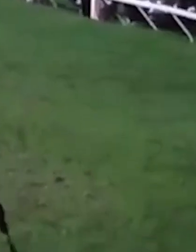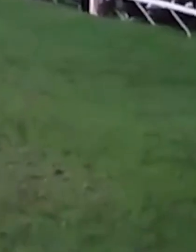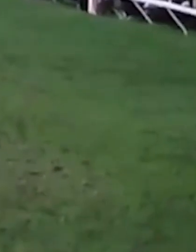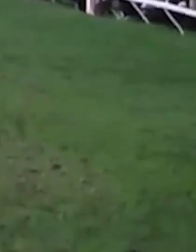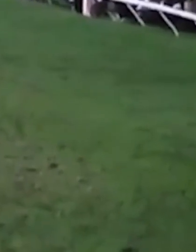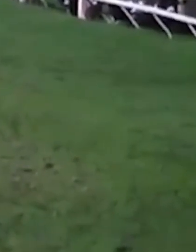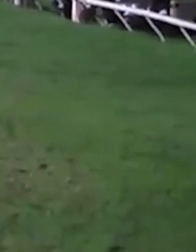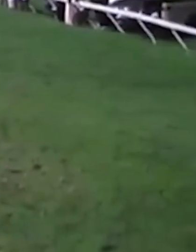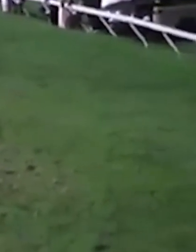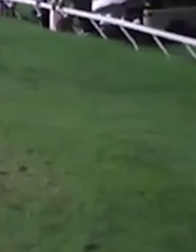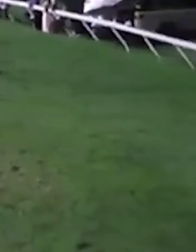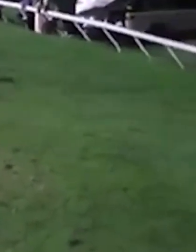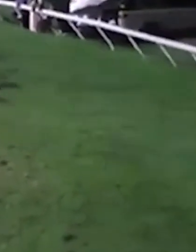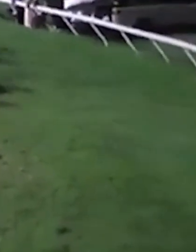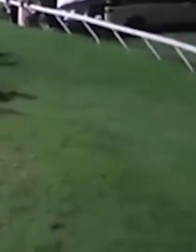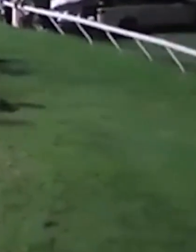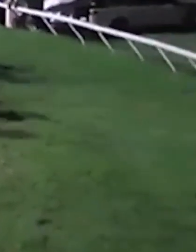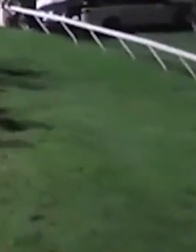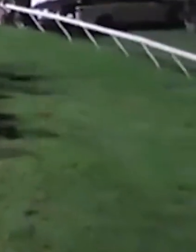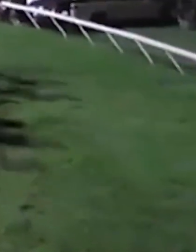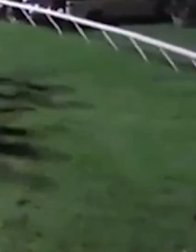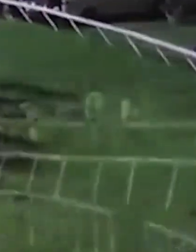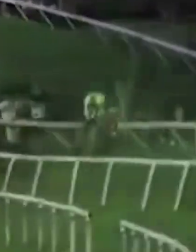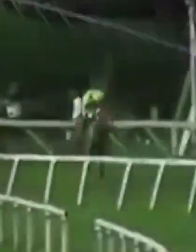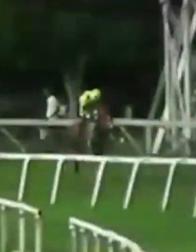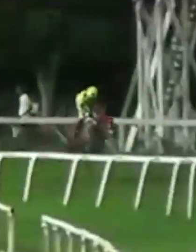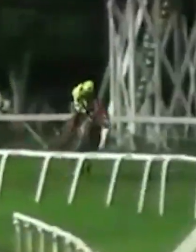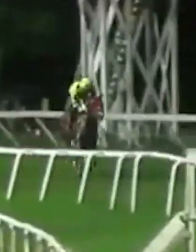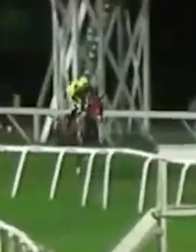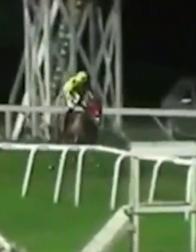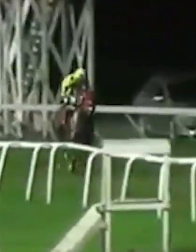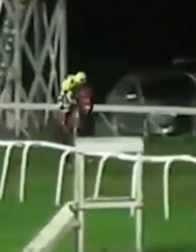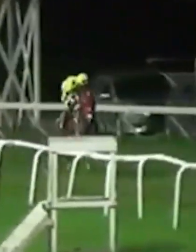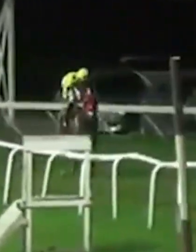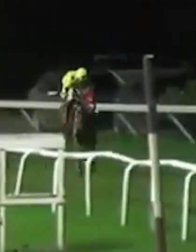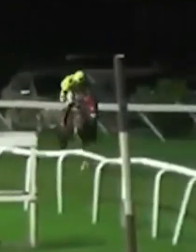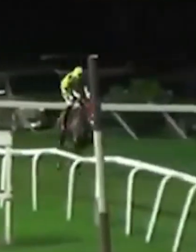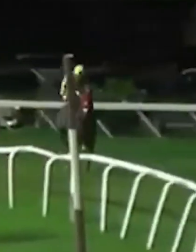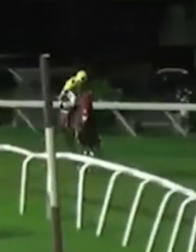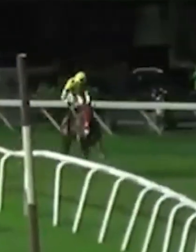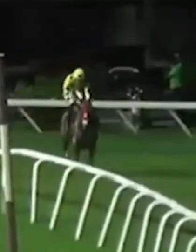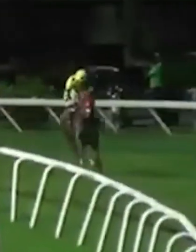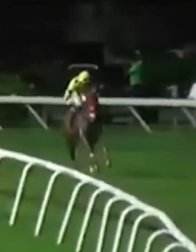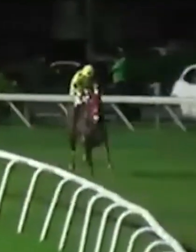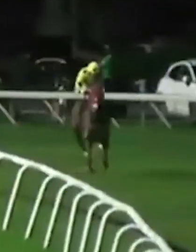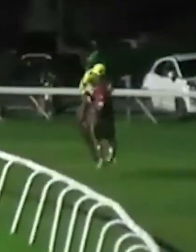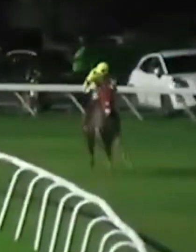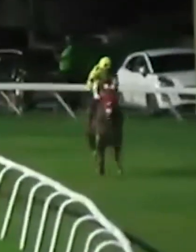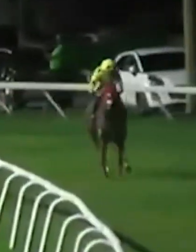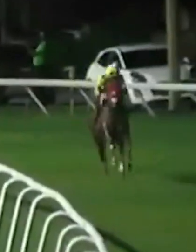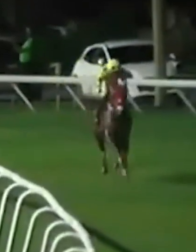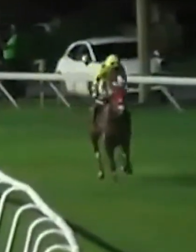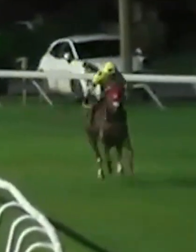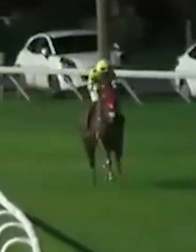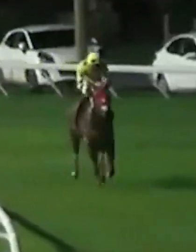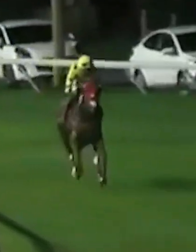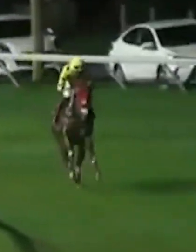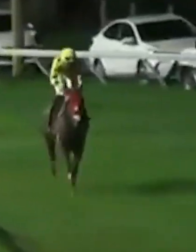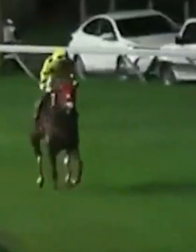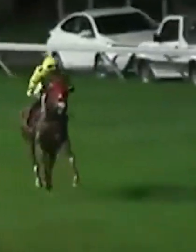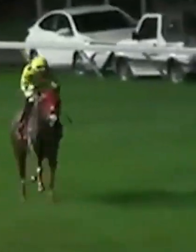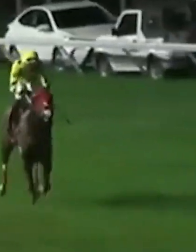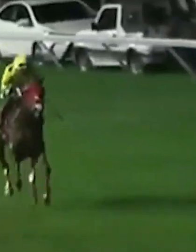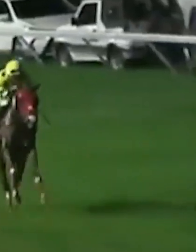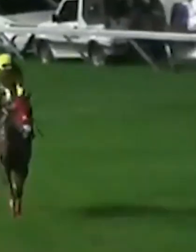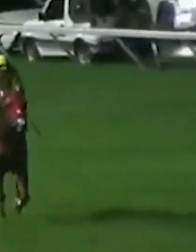Heidi Marie is the next one through on the outside, going up. Making a good run is Charisma. Also making a run is Dorcas. Raconteur has begun